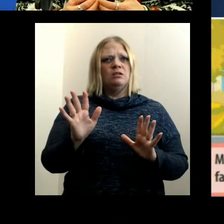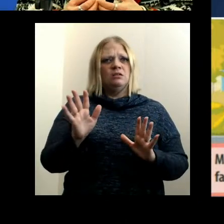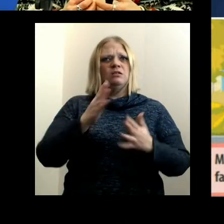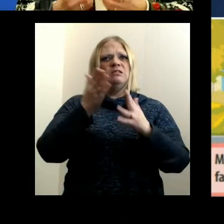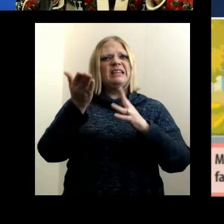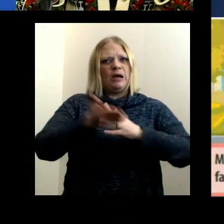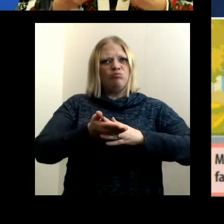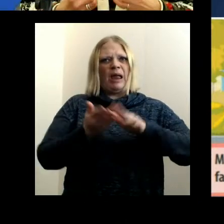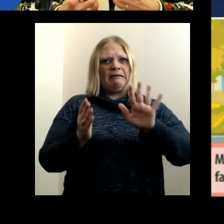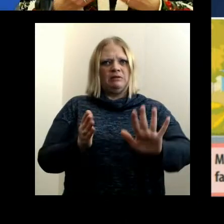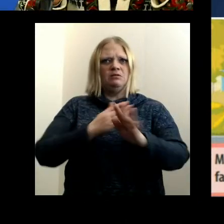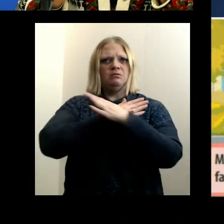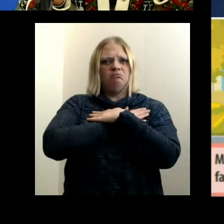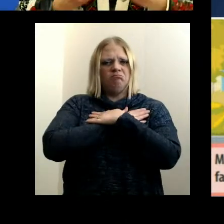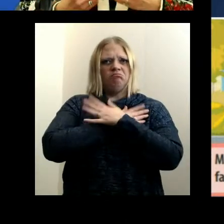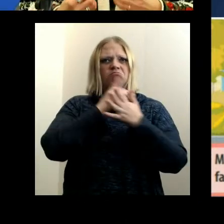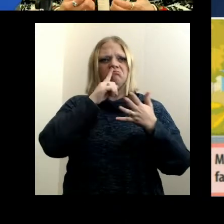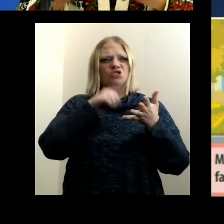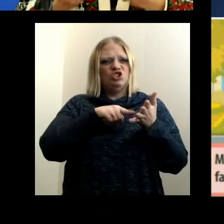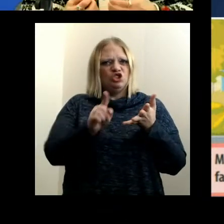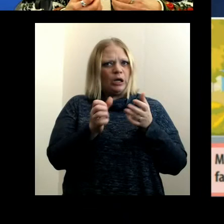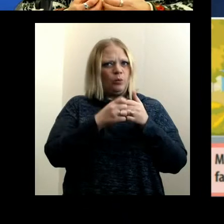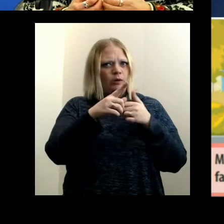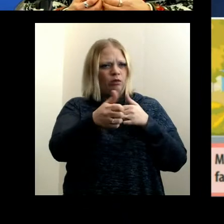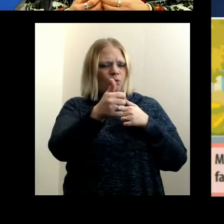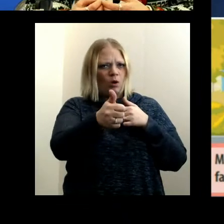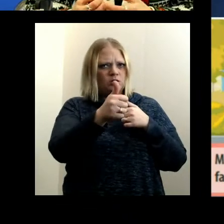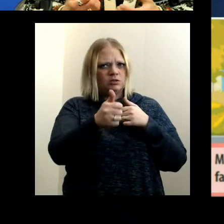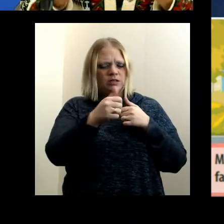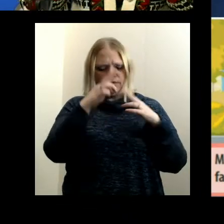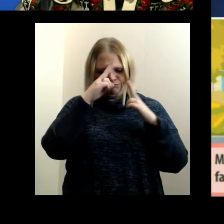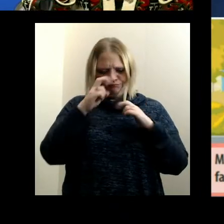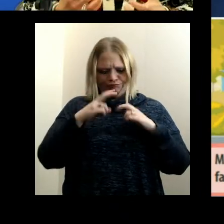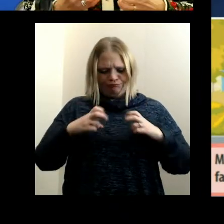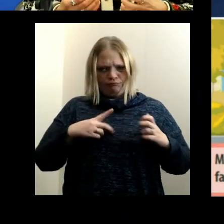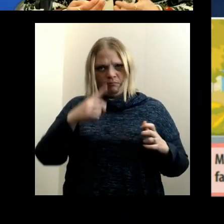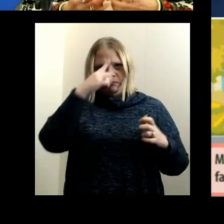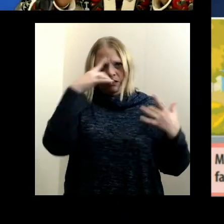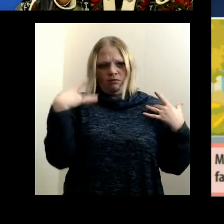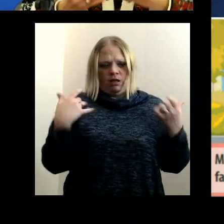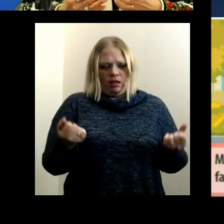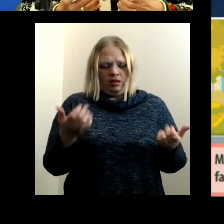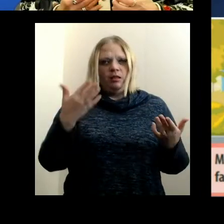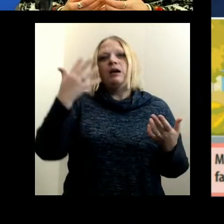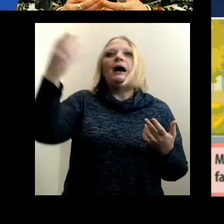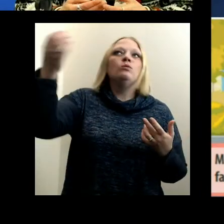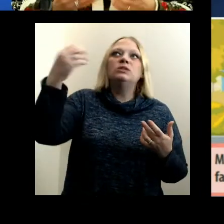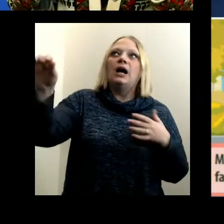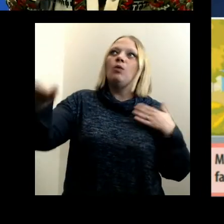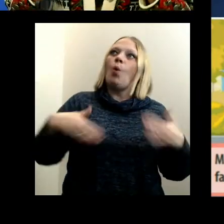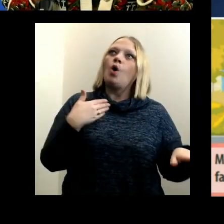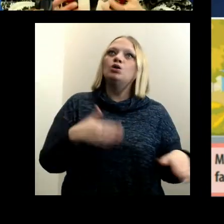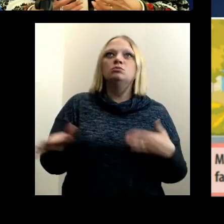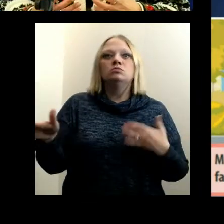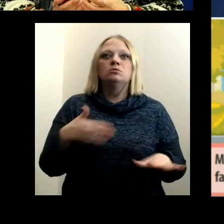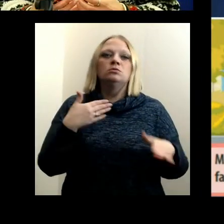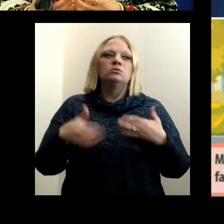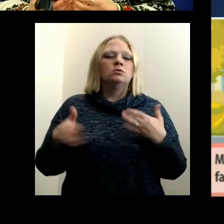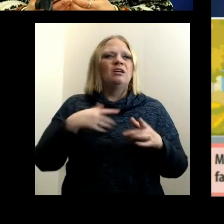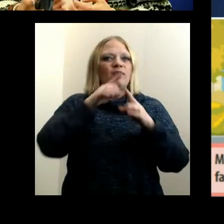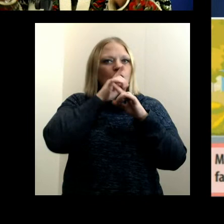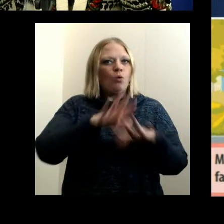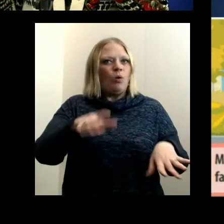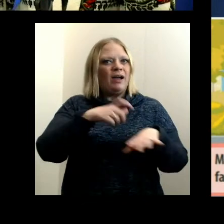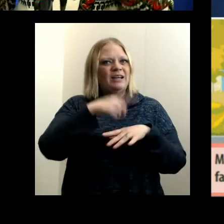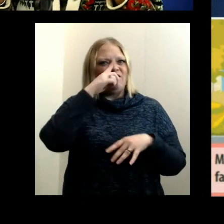in with yourself, take the time to check in with your mental health, go outside and take a walk, just have some quiet time